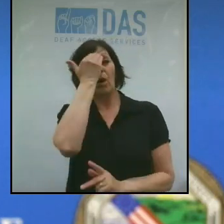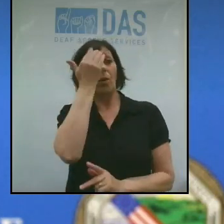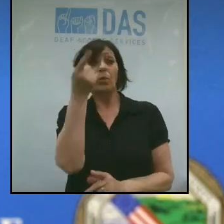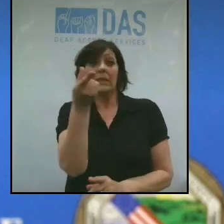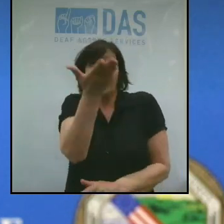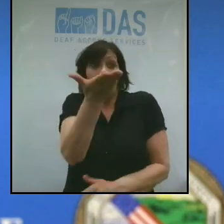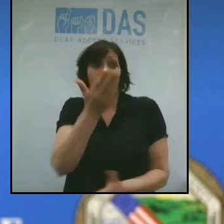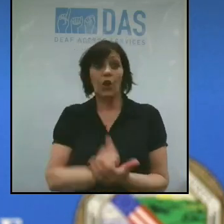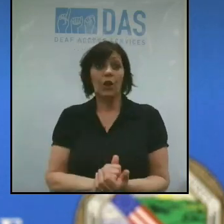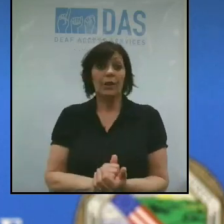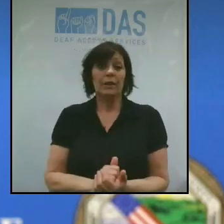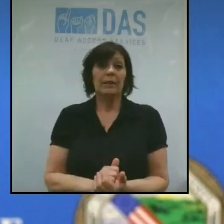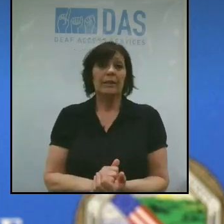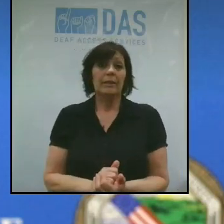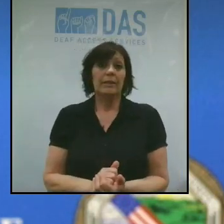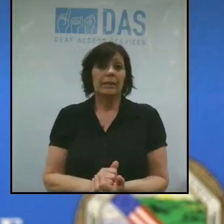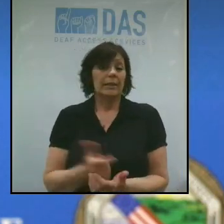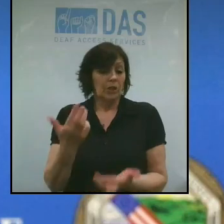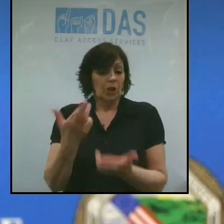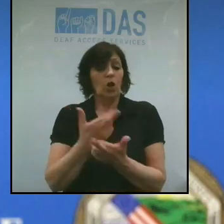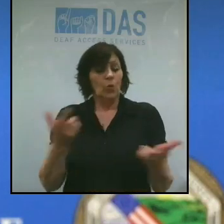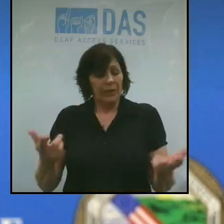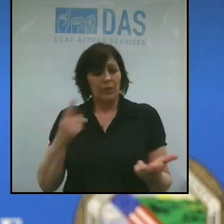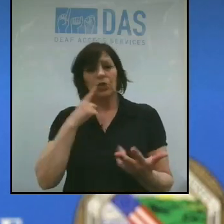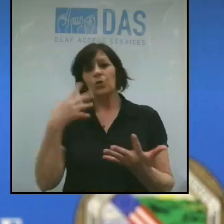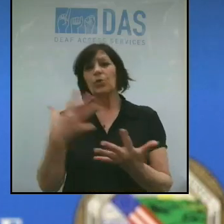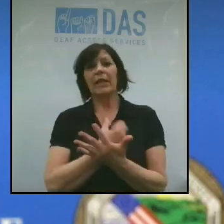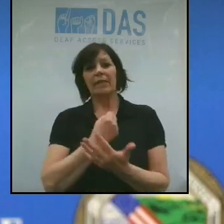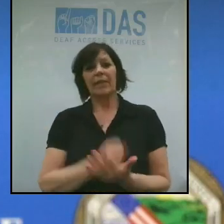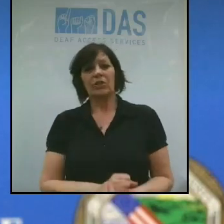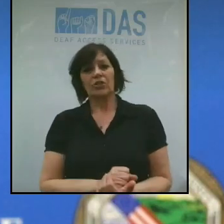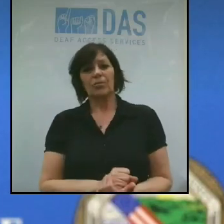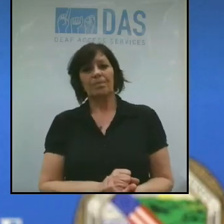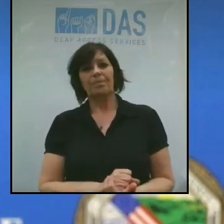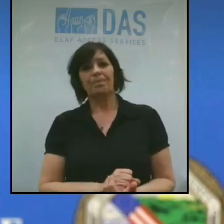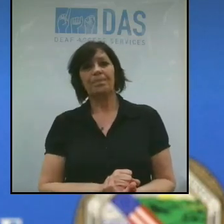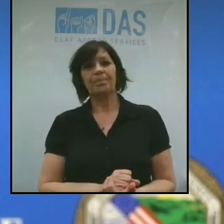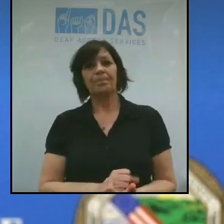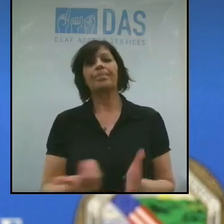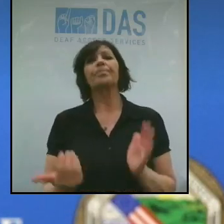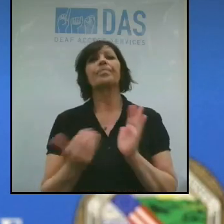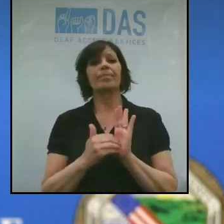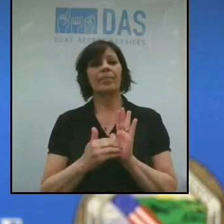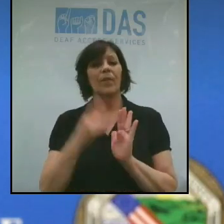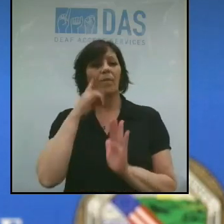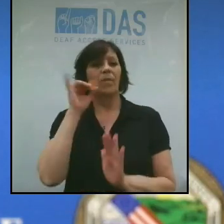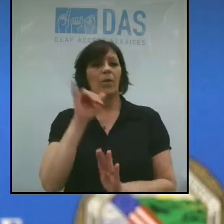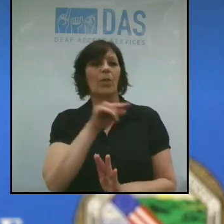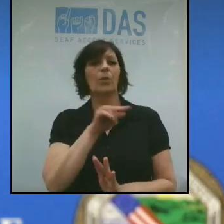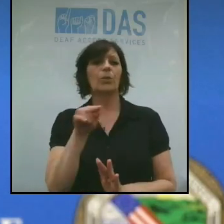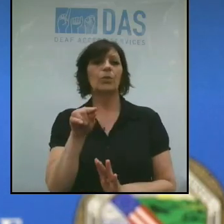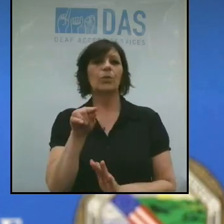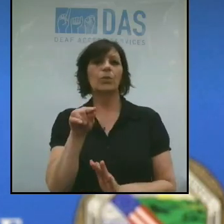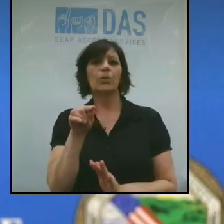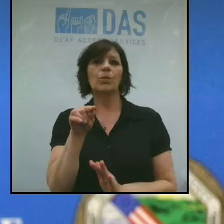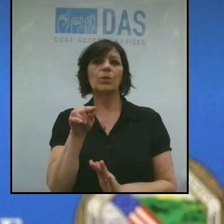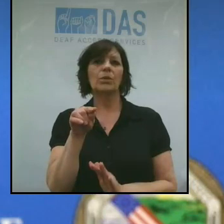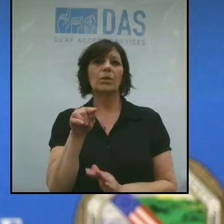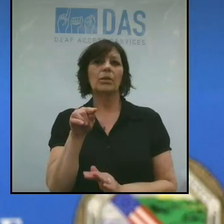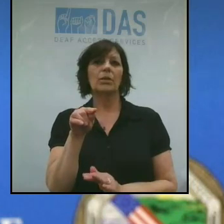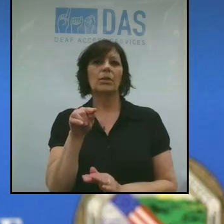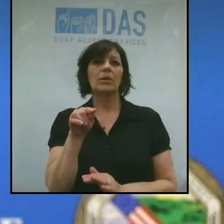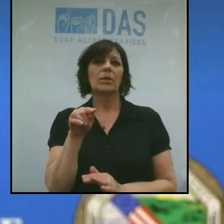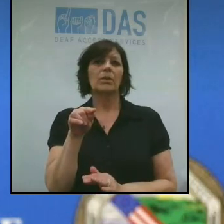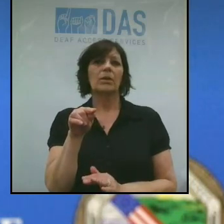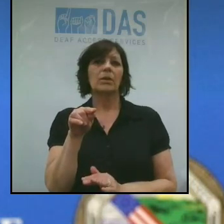out there, and it is it's a resource for them to take advantage of. And once again, to those that are on the waiting